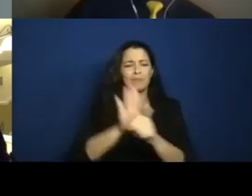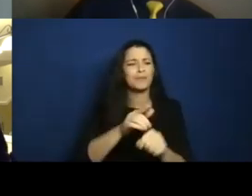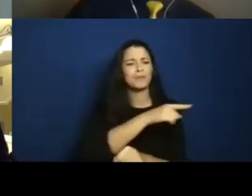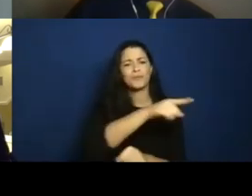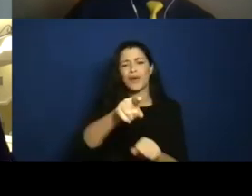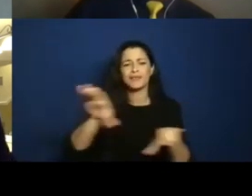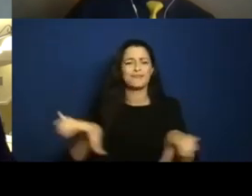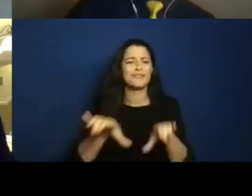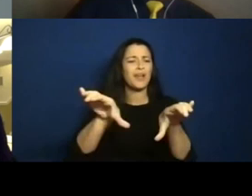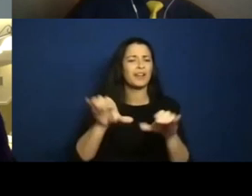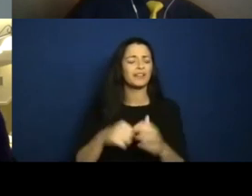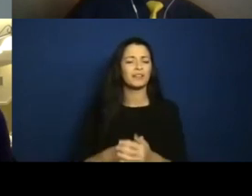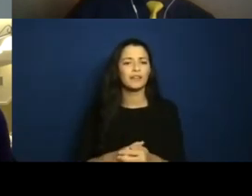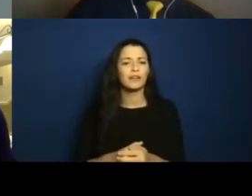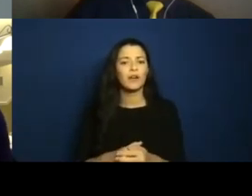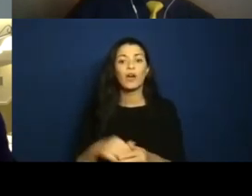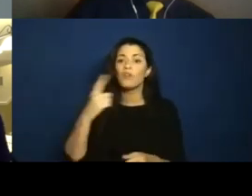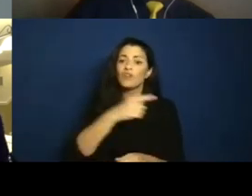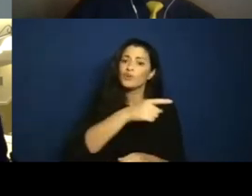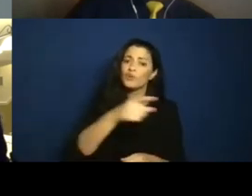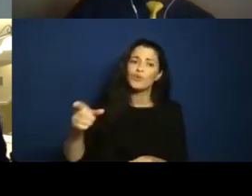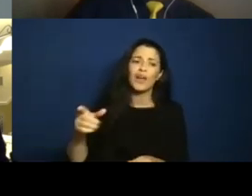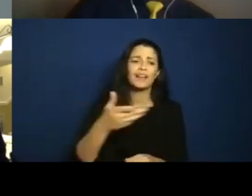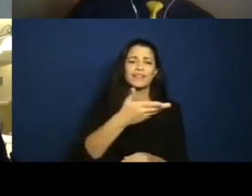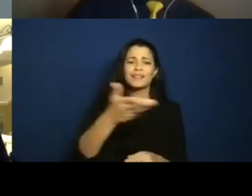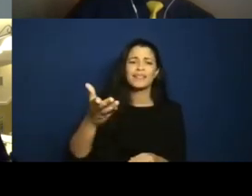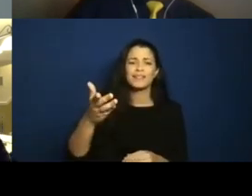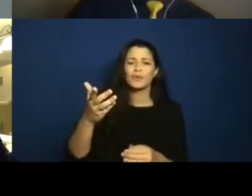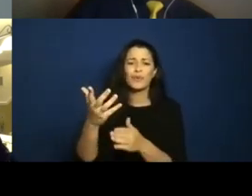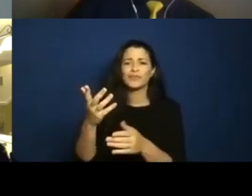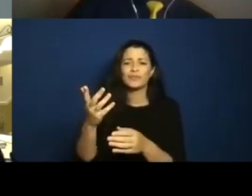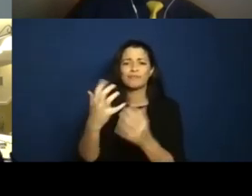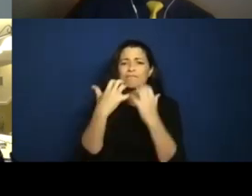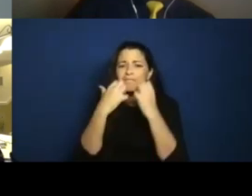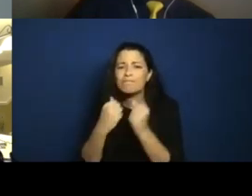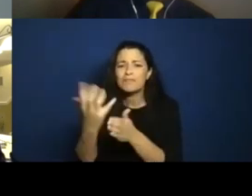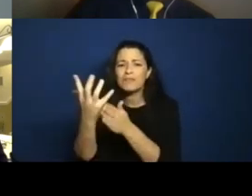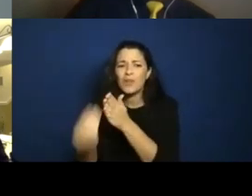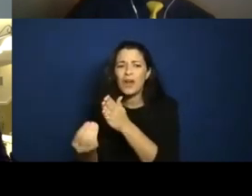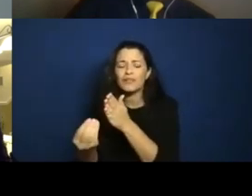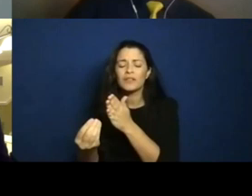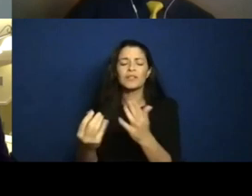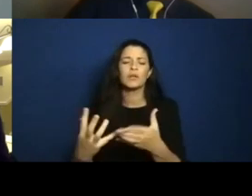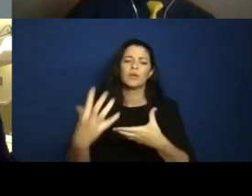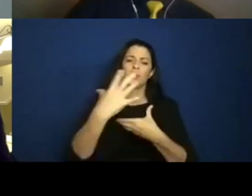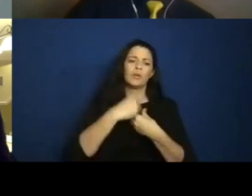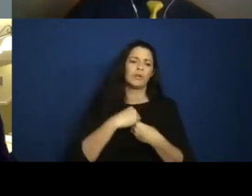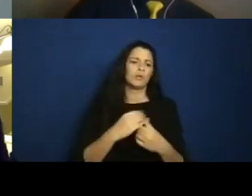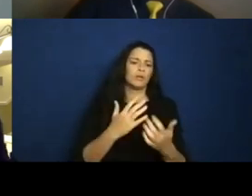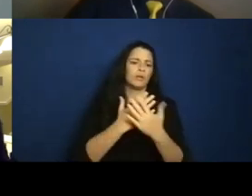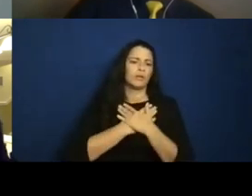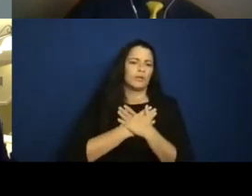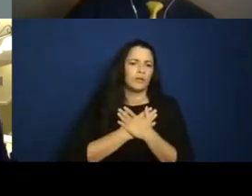who have lost loved ones, we hold you in our hearts forever. We honor you as well and do everything that we